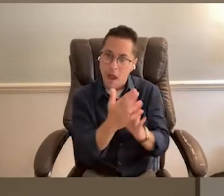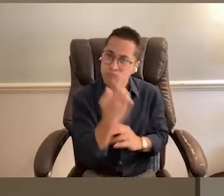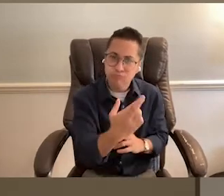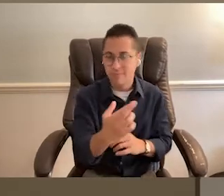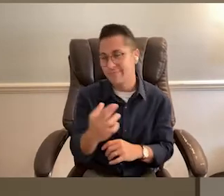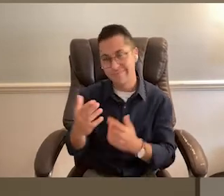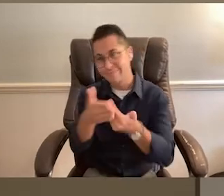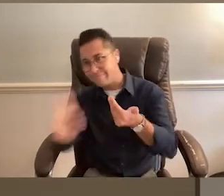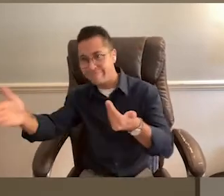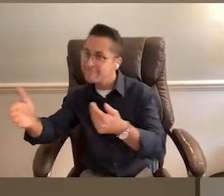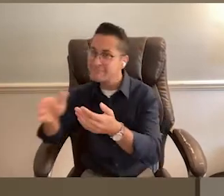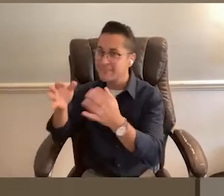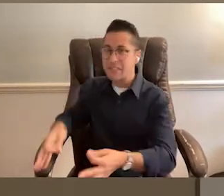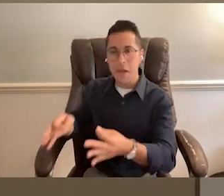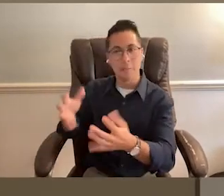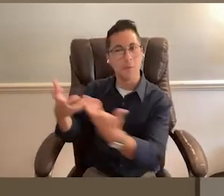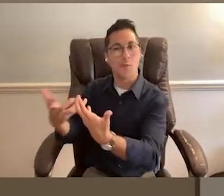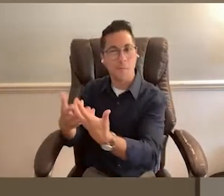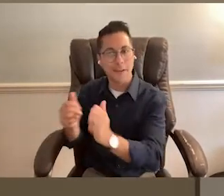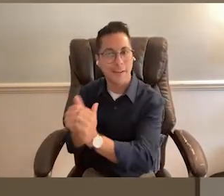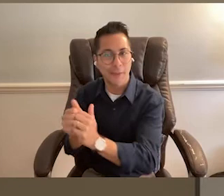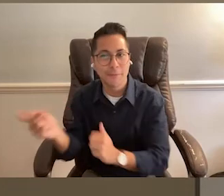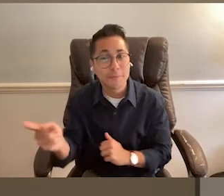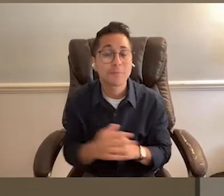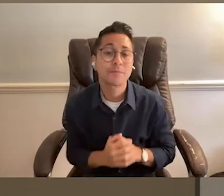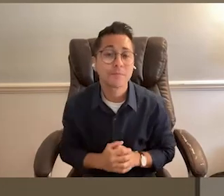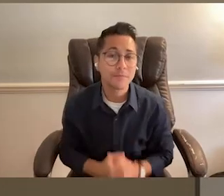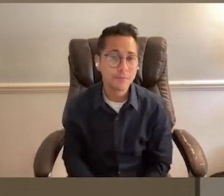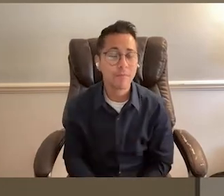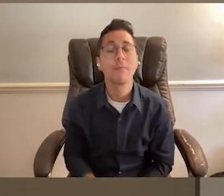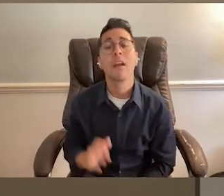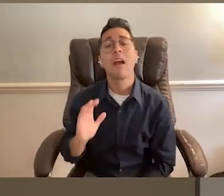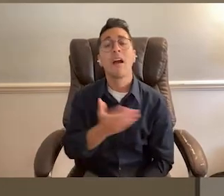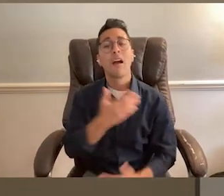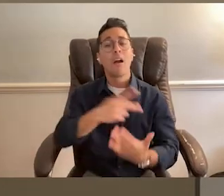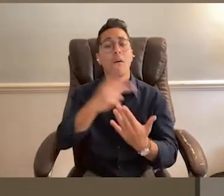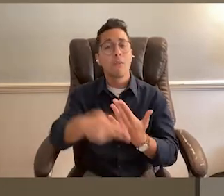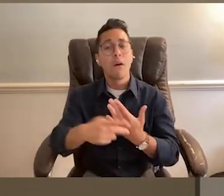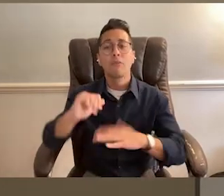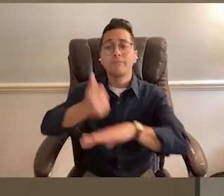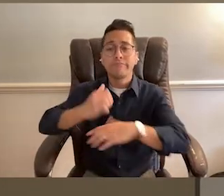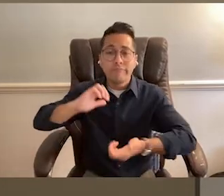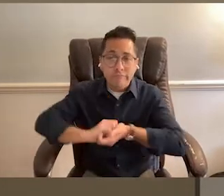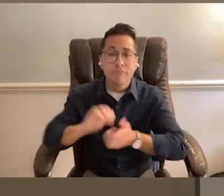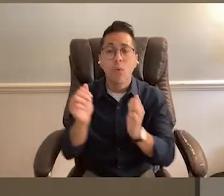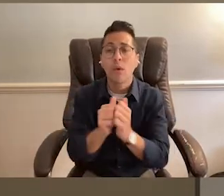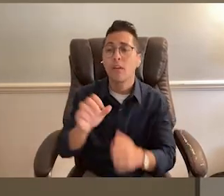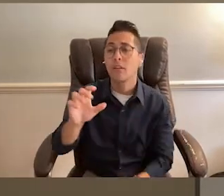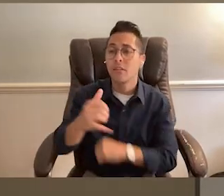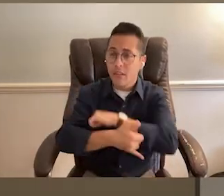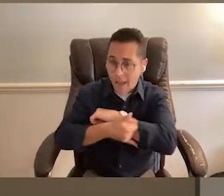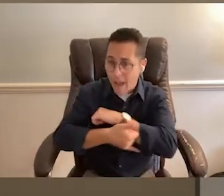believe that students are capable of becoming independent in the community with minimal support. So a lot of our students, once they graduate from our program, they are